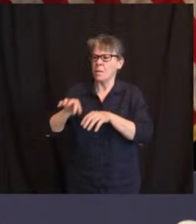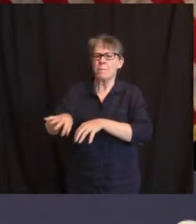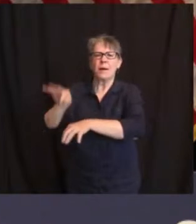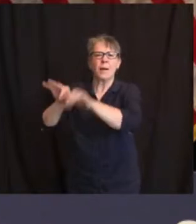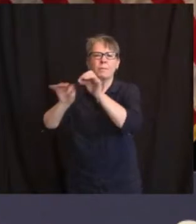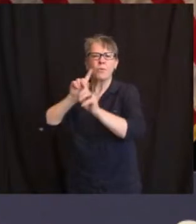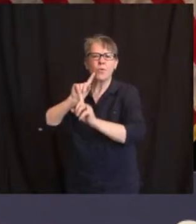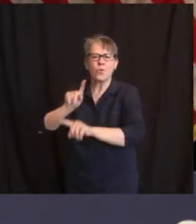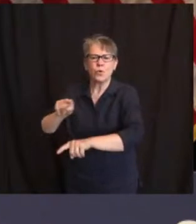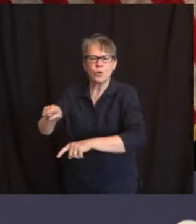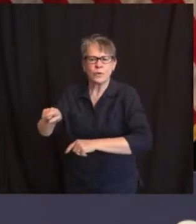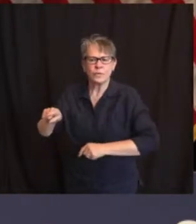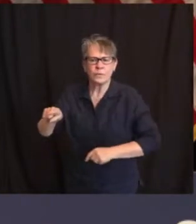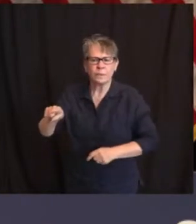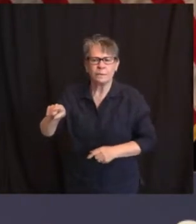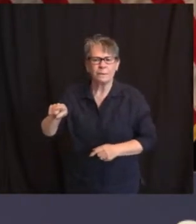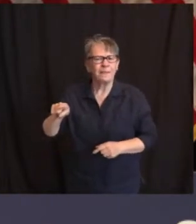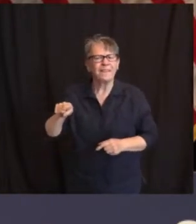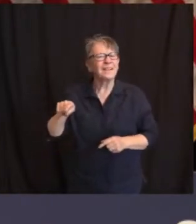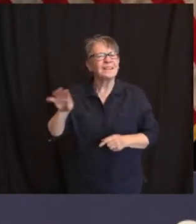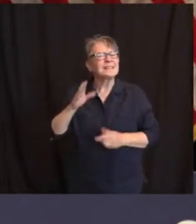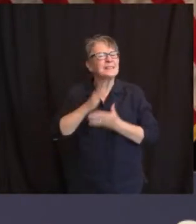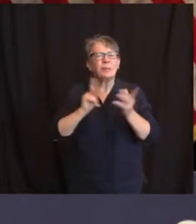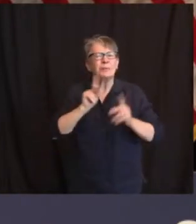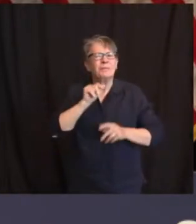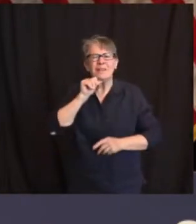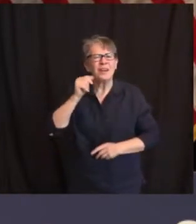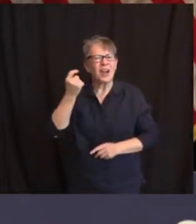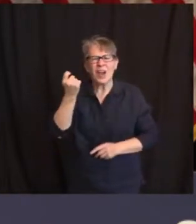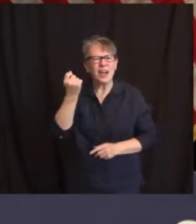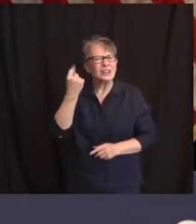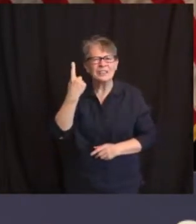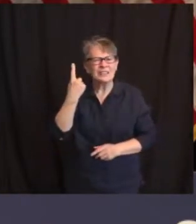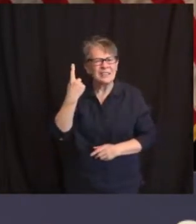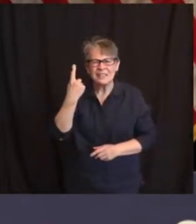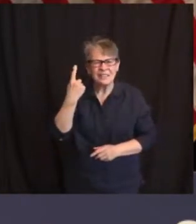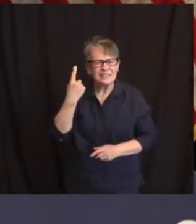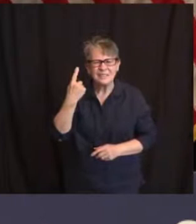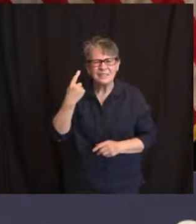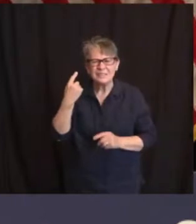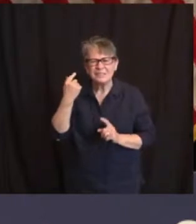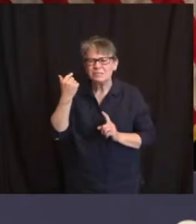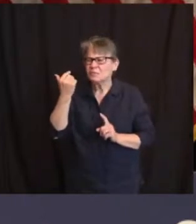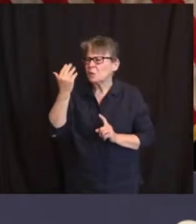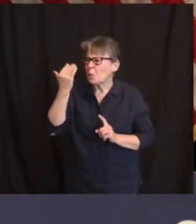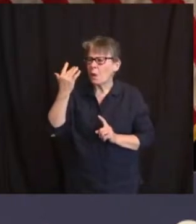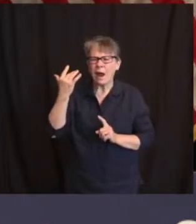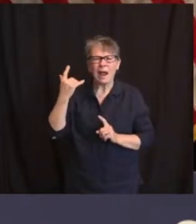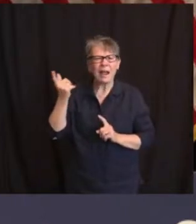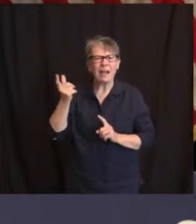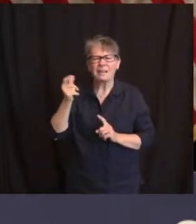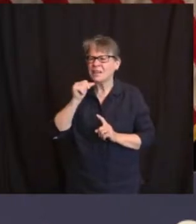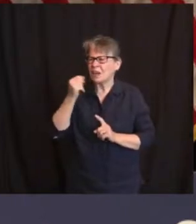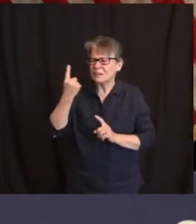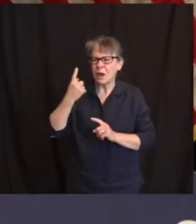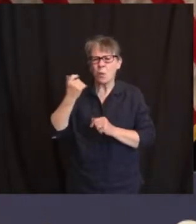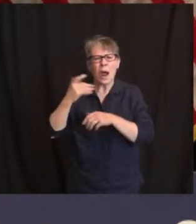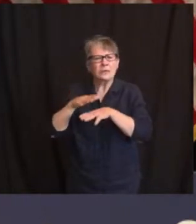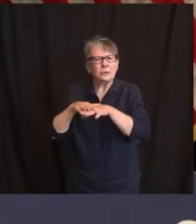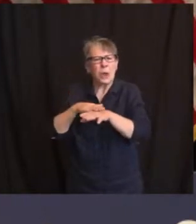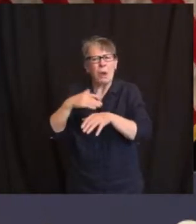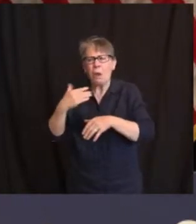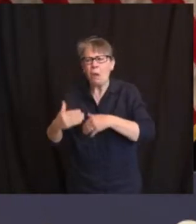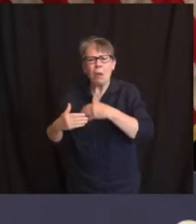of this. I know you've said it's one step at a time, it's incremental, but people are in supermarkets wearing